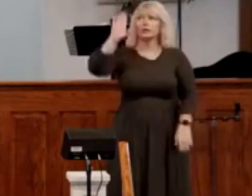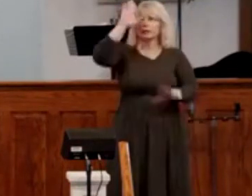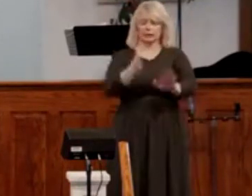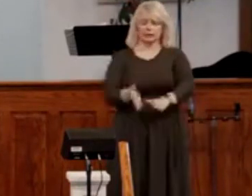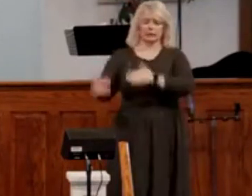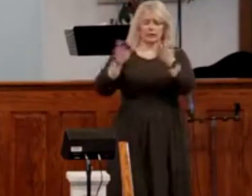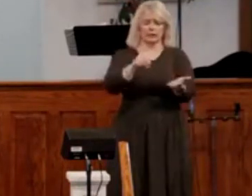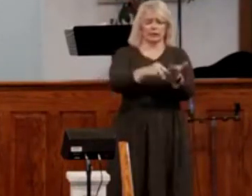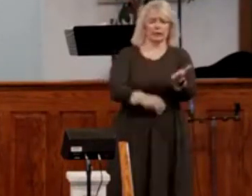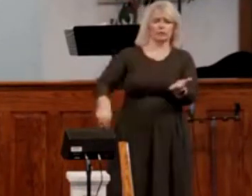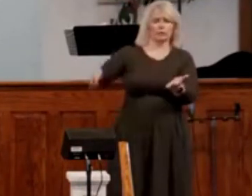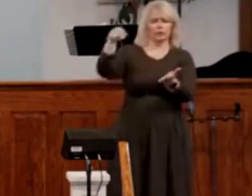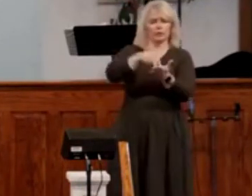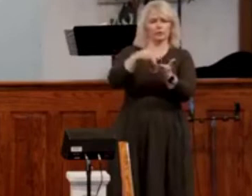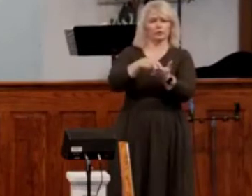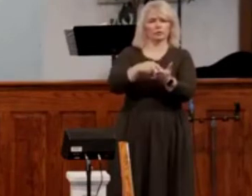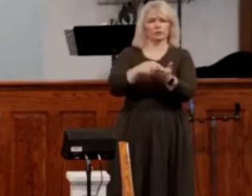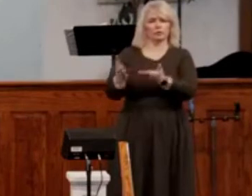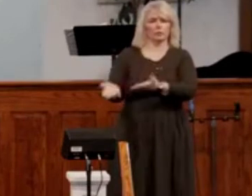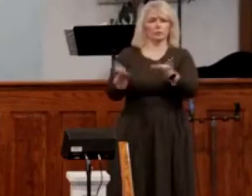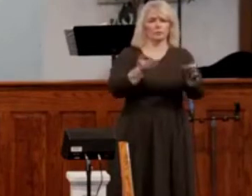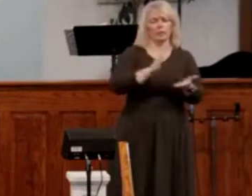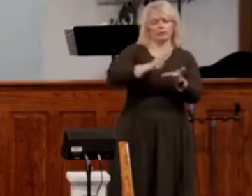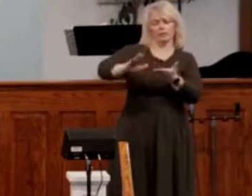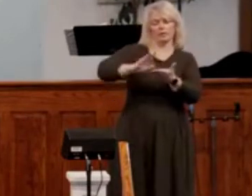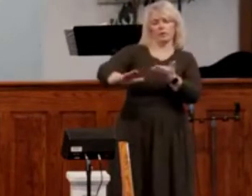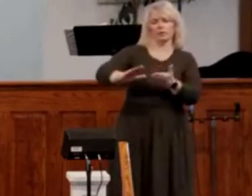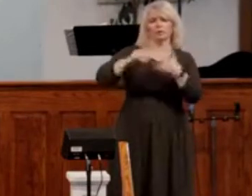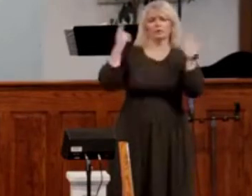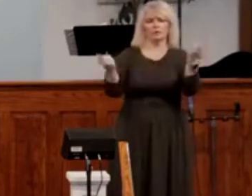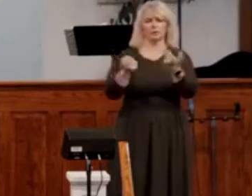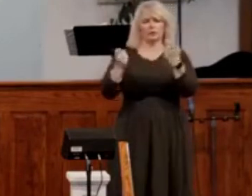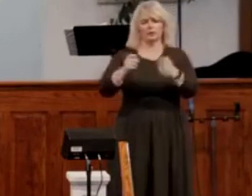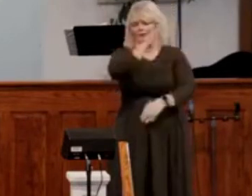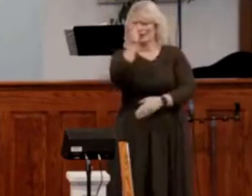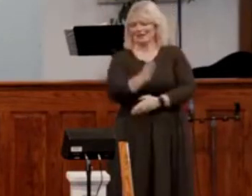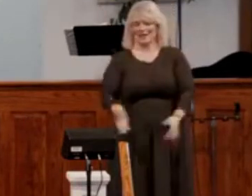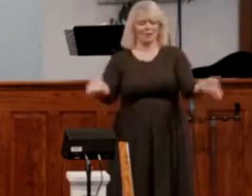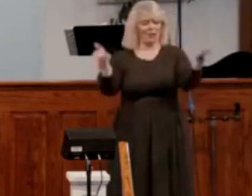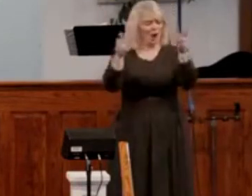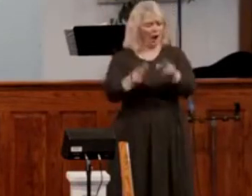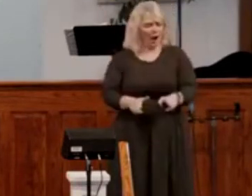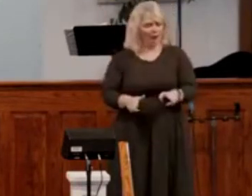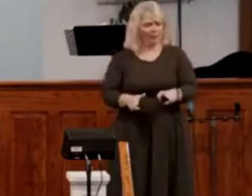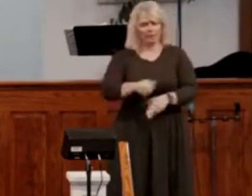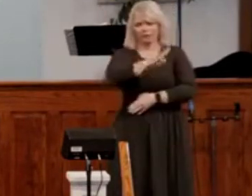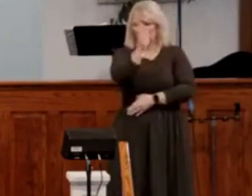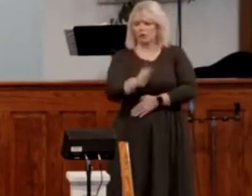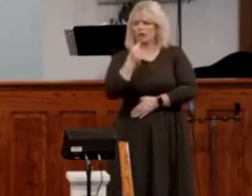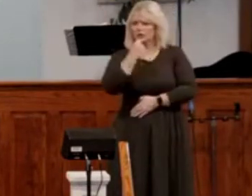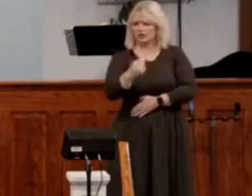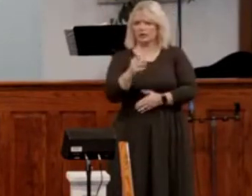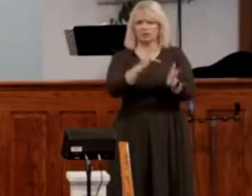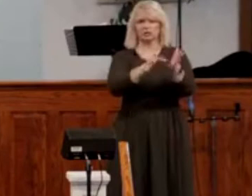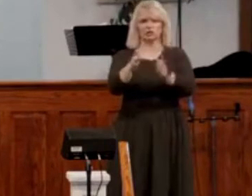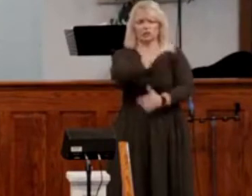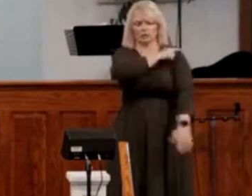his resurrection provide forgiveness for your sins, if you've never done that, if you've never declared that Jesus is your